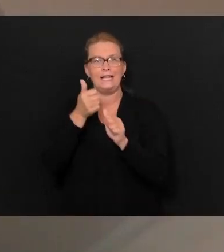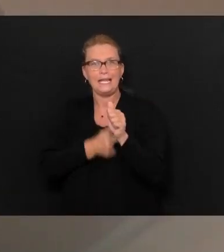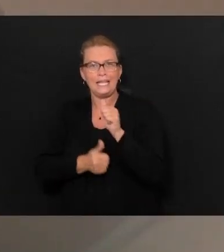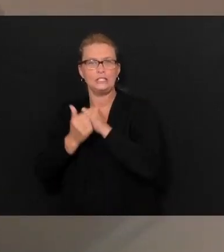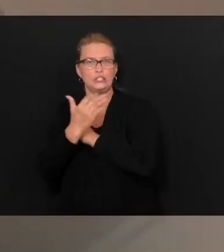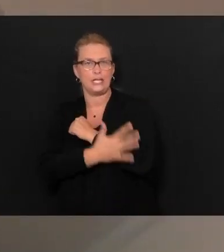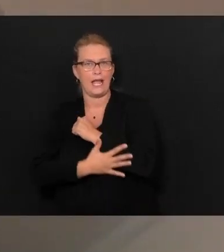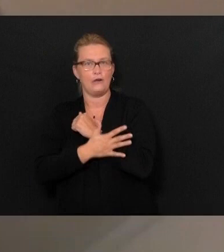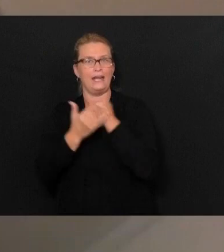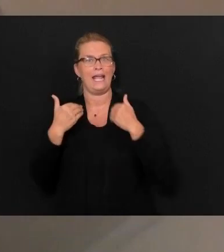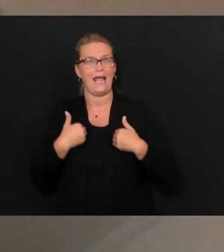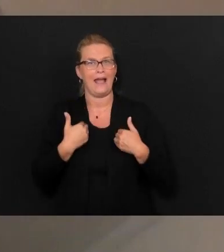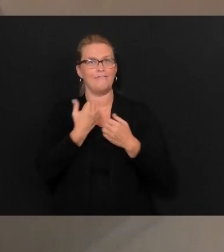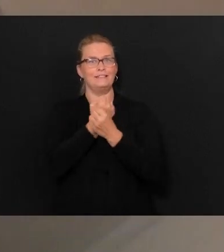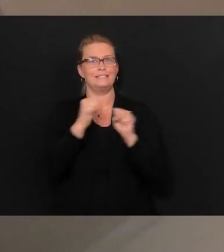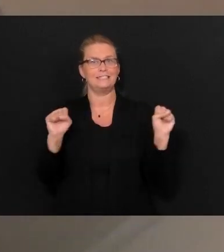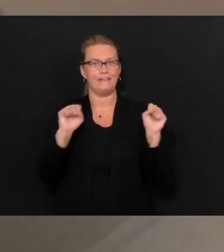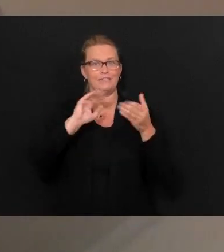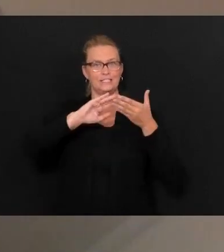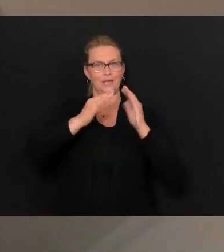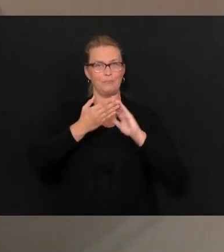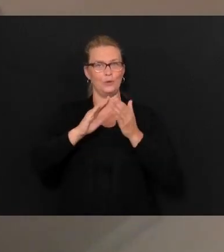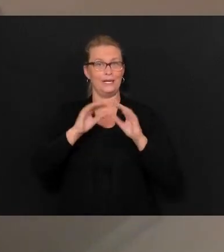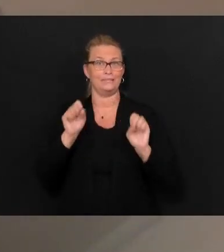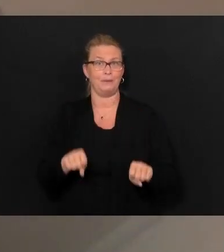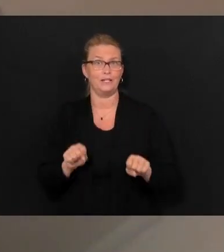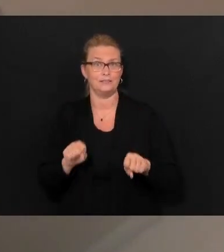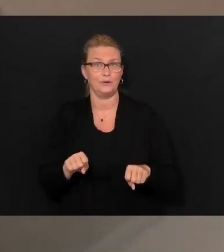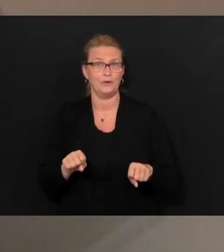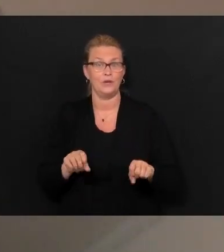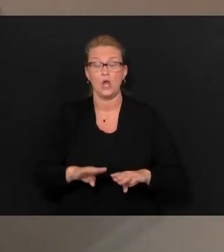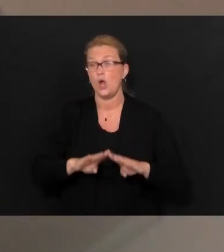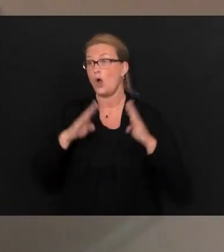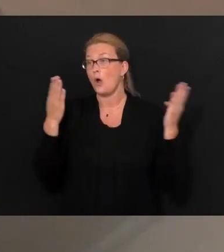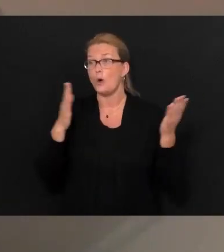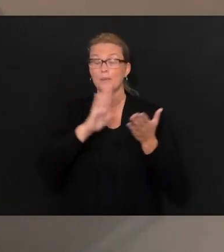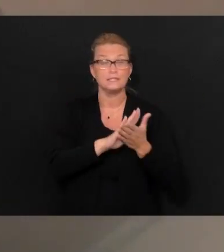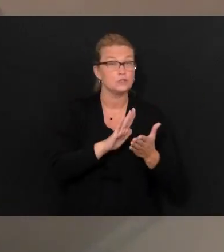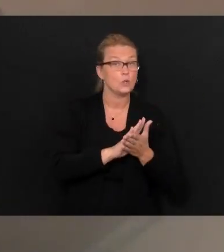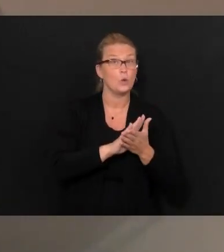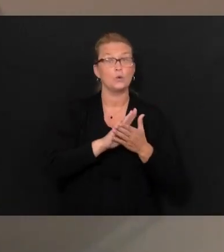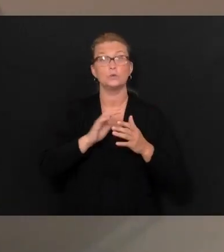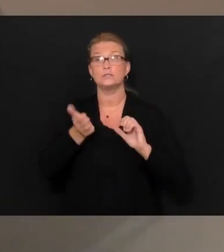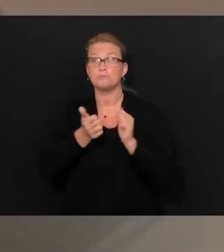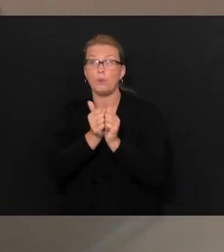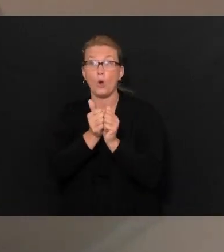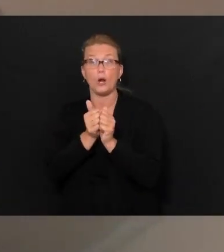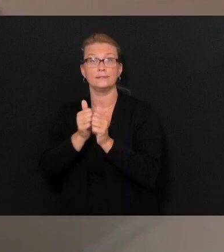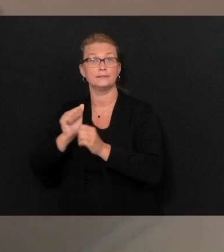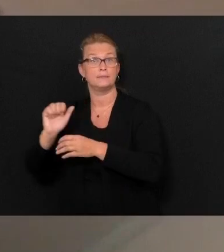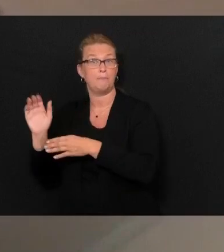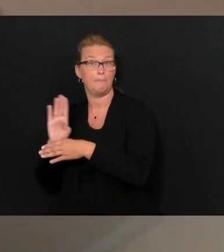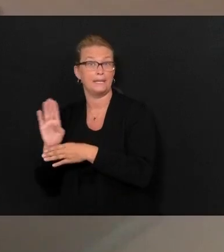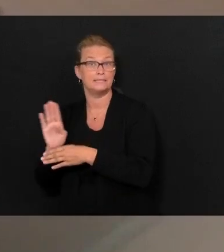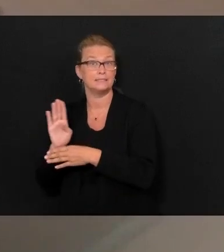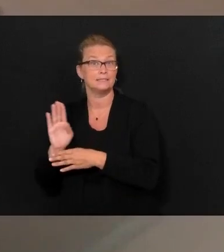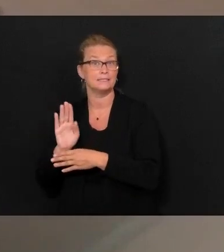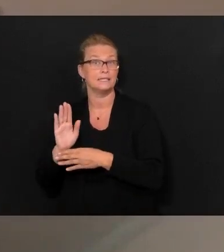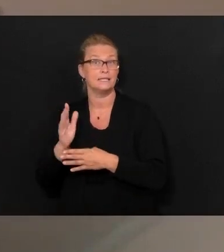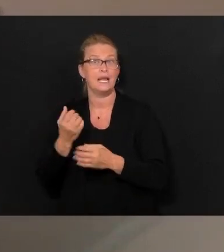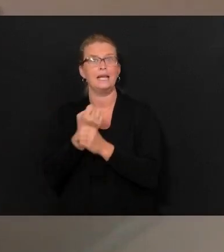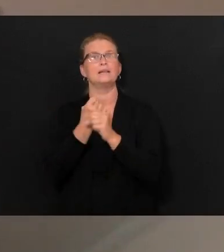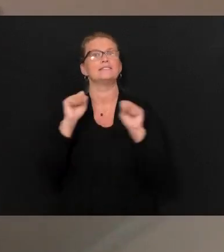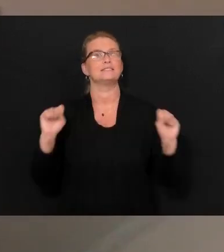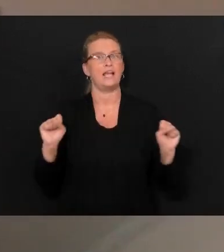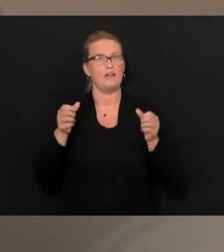safest communities possible, open up our schools, our sports, our businesses in a sustainable way, which